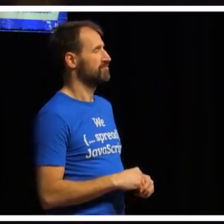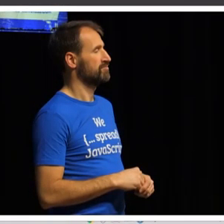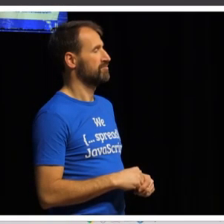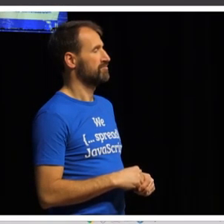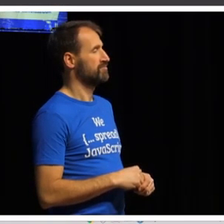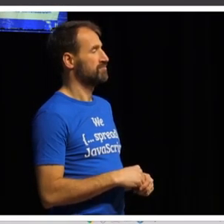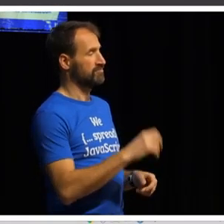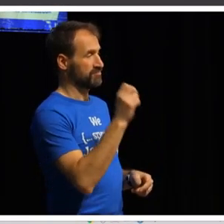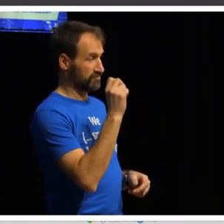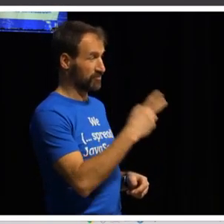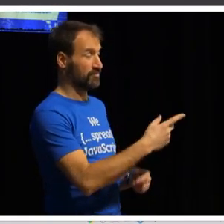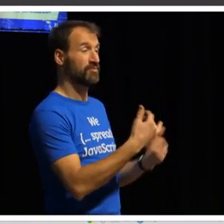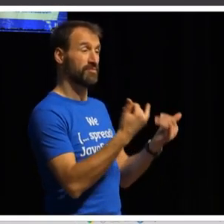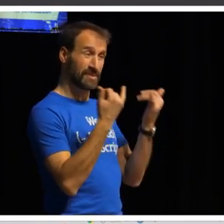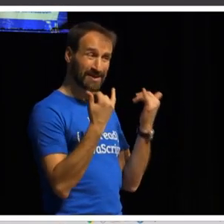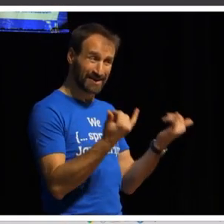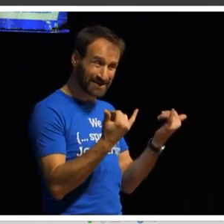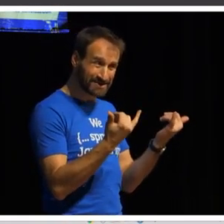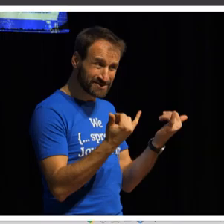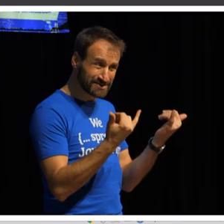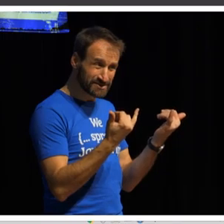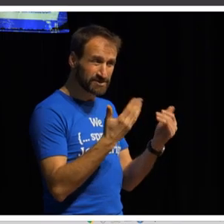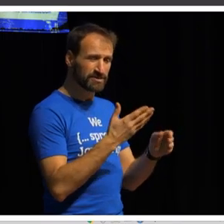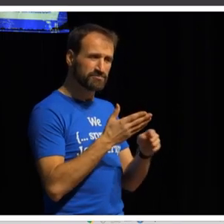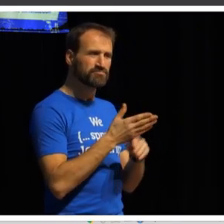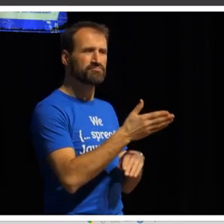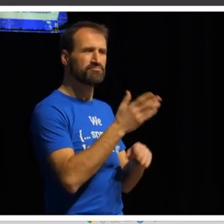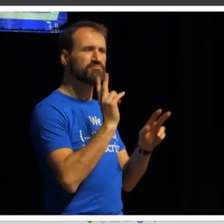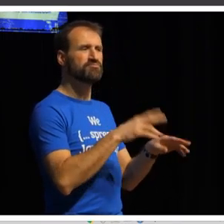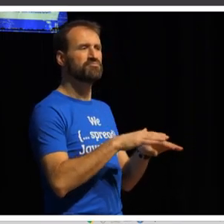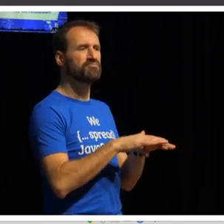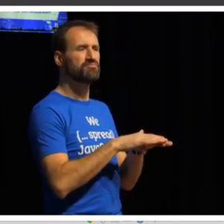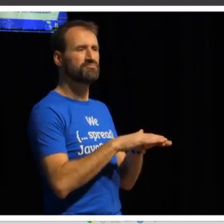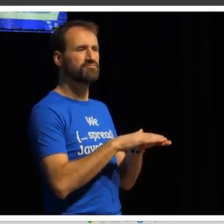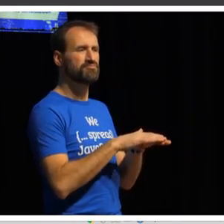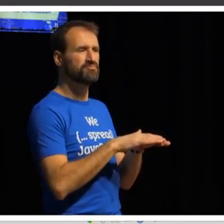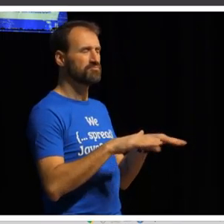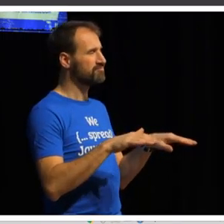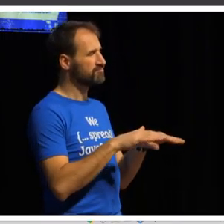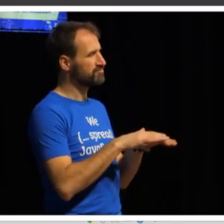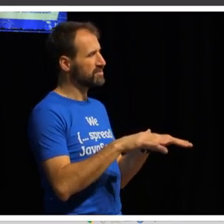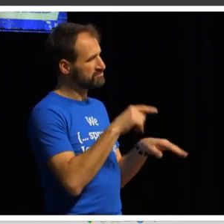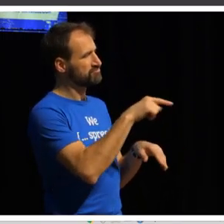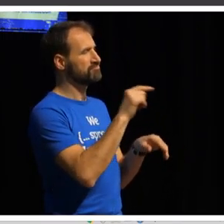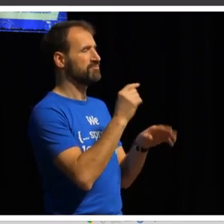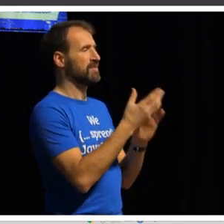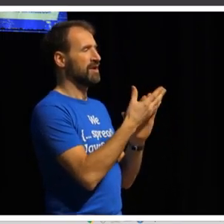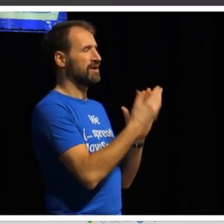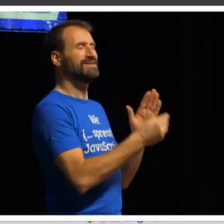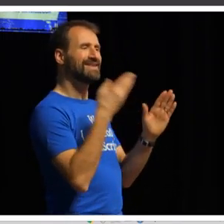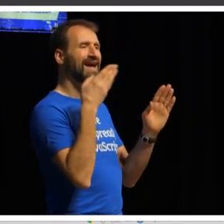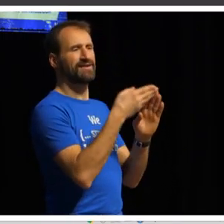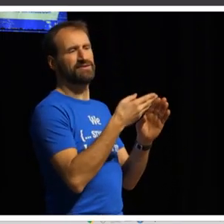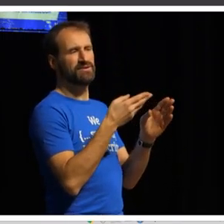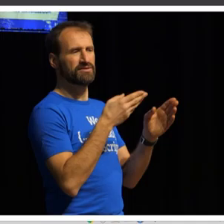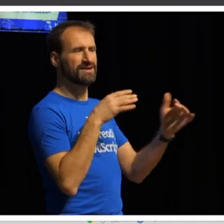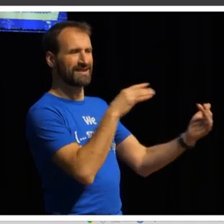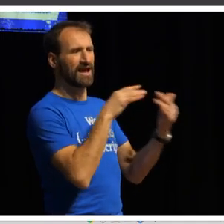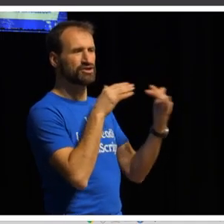OK, and now you have basically a REPL that lets you interact directly with the device.